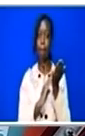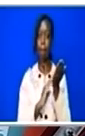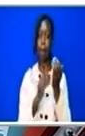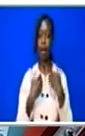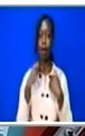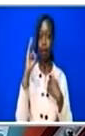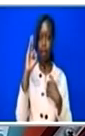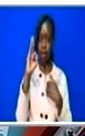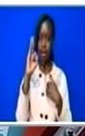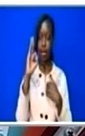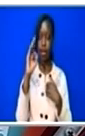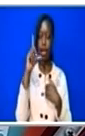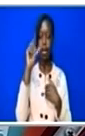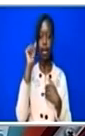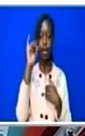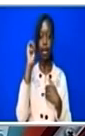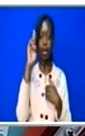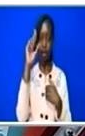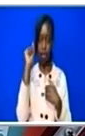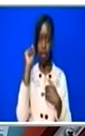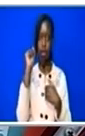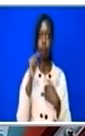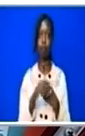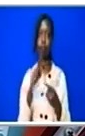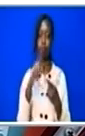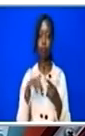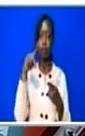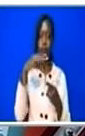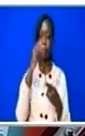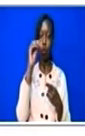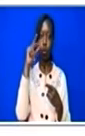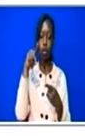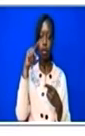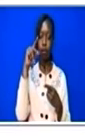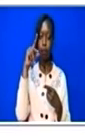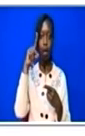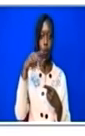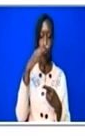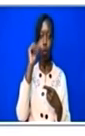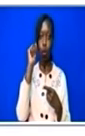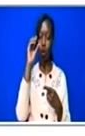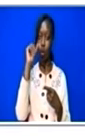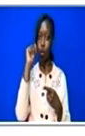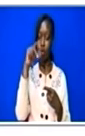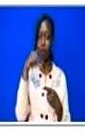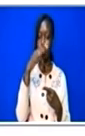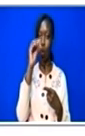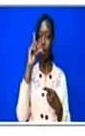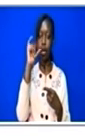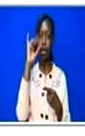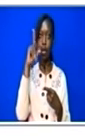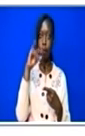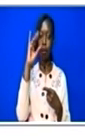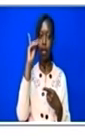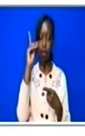layers. Okay, that is a phospholipid layer sandwiched between 2 protein layers. So